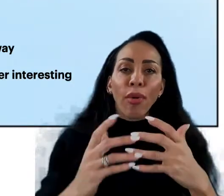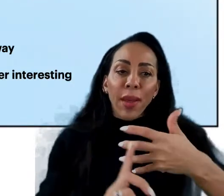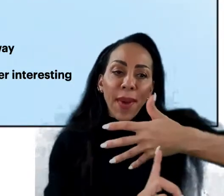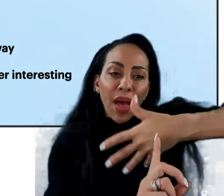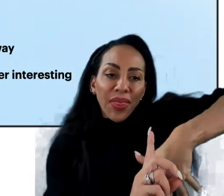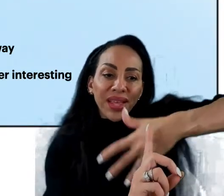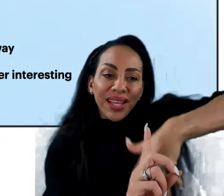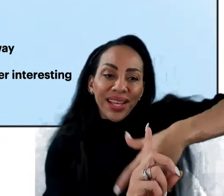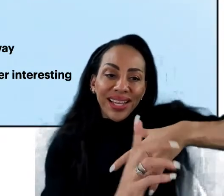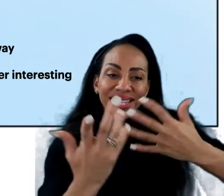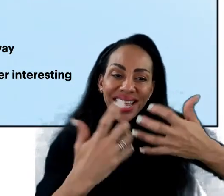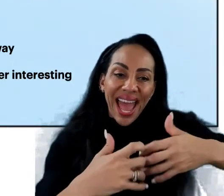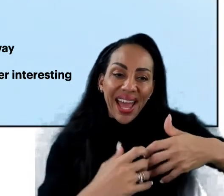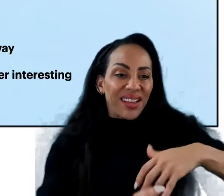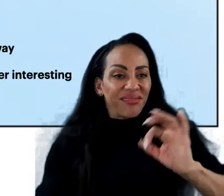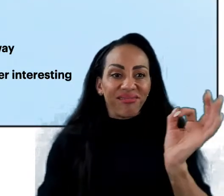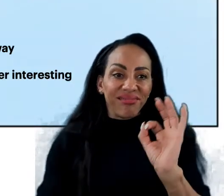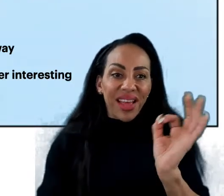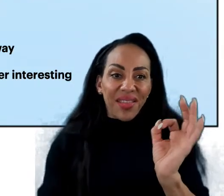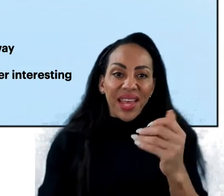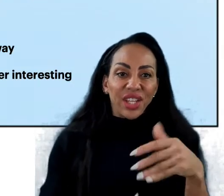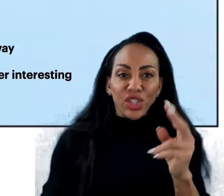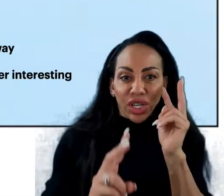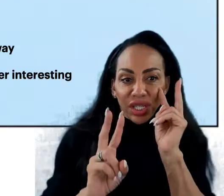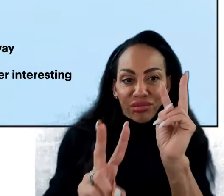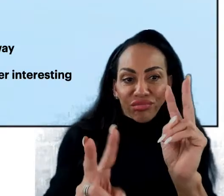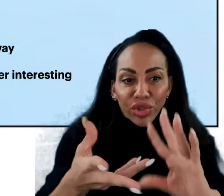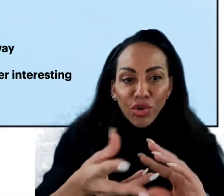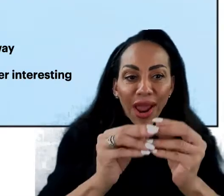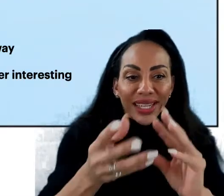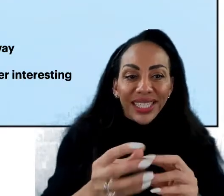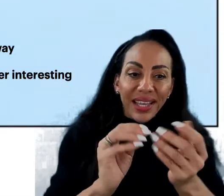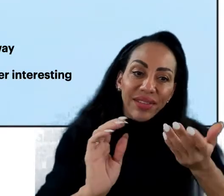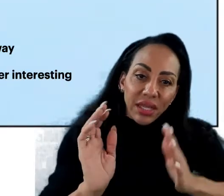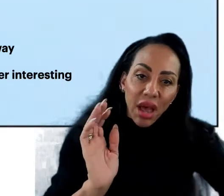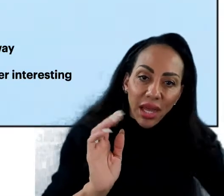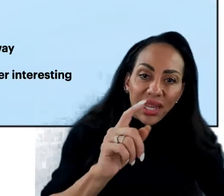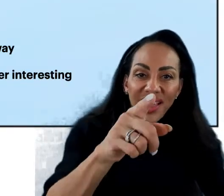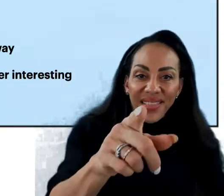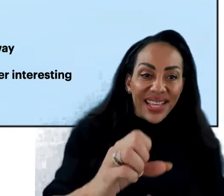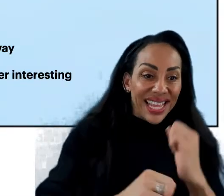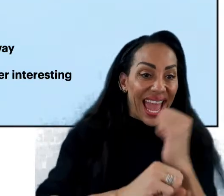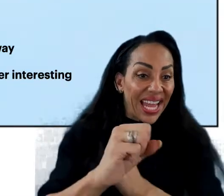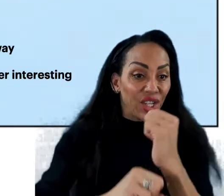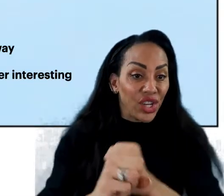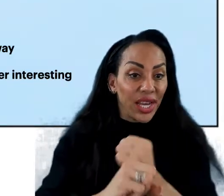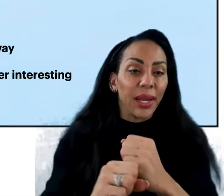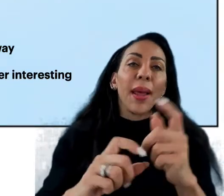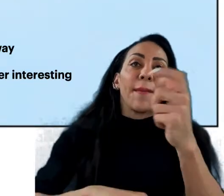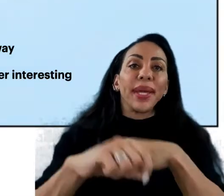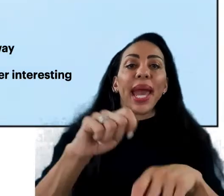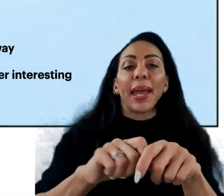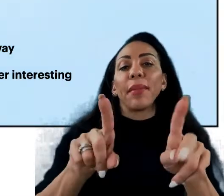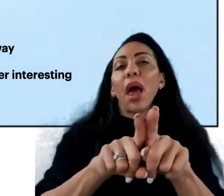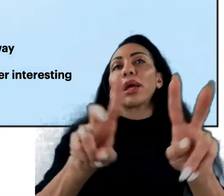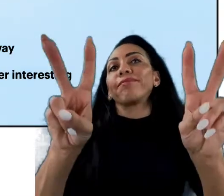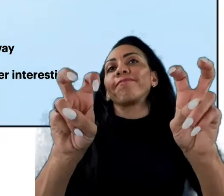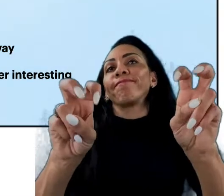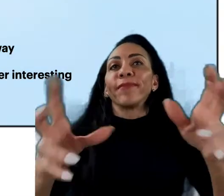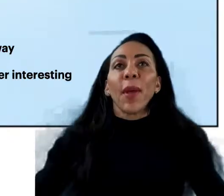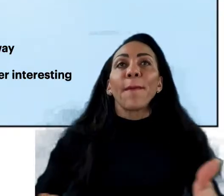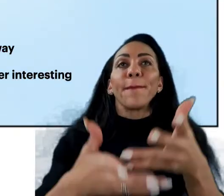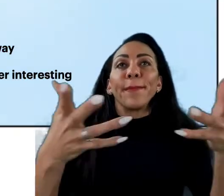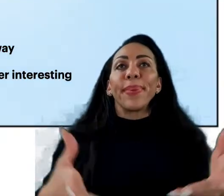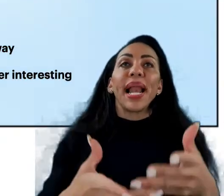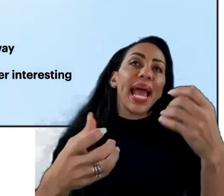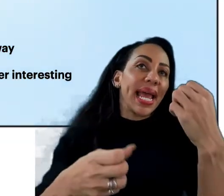this little video here, you can see how we're just using that engine as a playground. We've set up a scene with objects that are bouncing around,